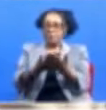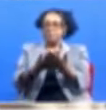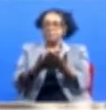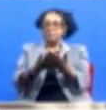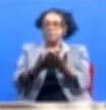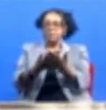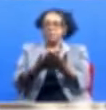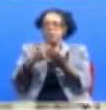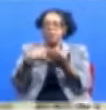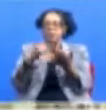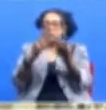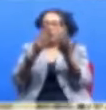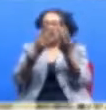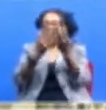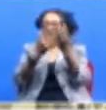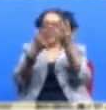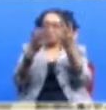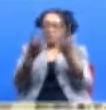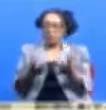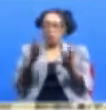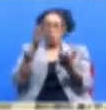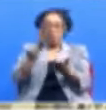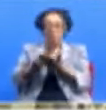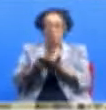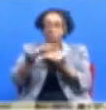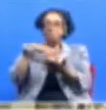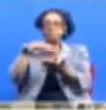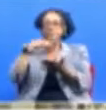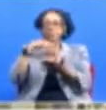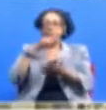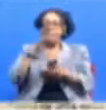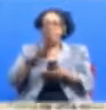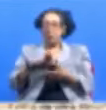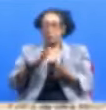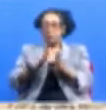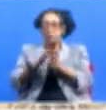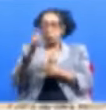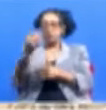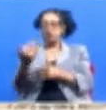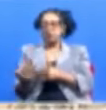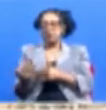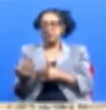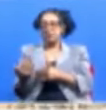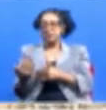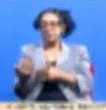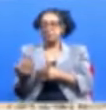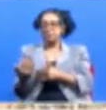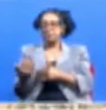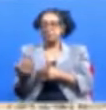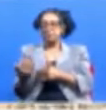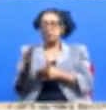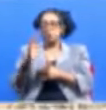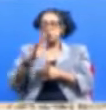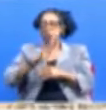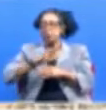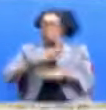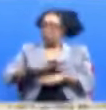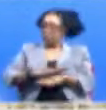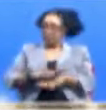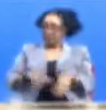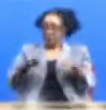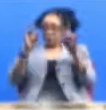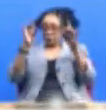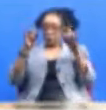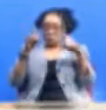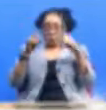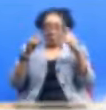a bloodbath and confirmed the death of the parents and one child. To their relief, they discovered one